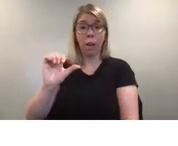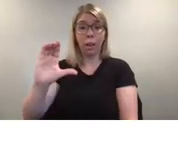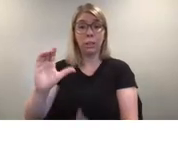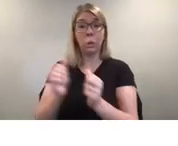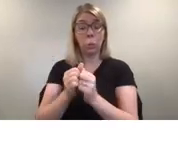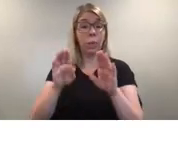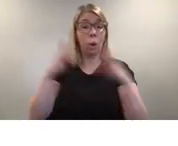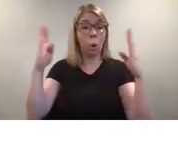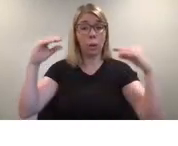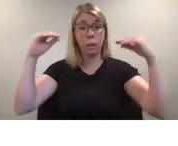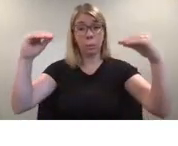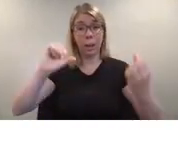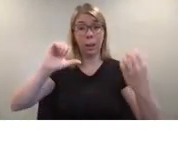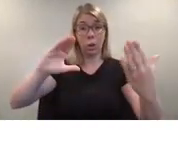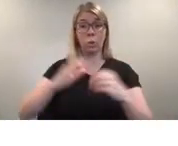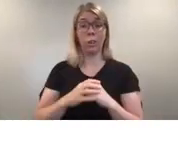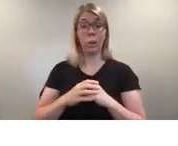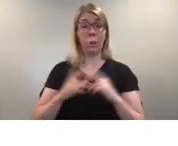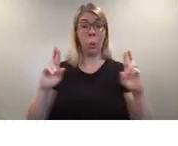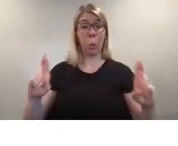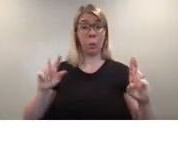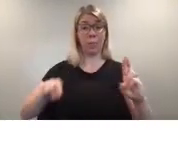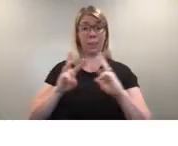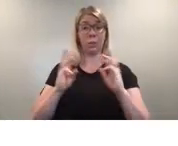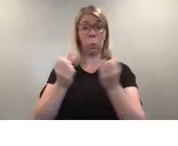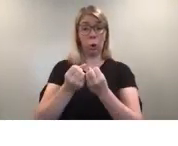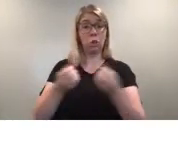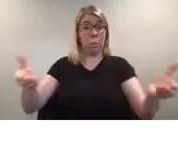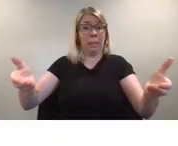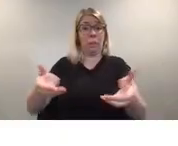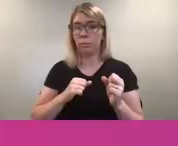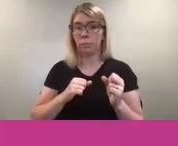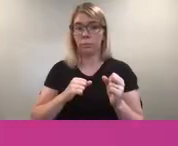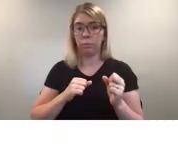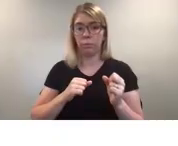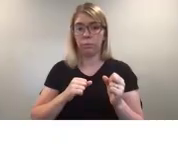the workshop that we're about to model for you, the Introduction to Open Pedagogy workshop.